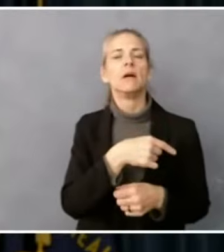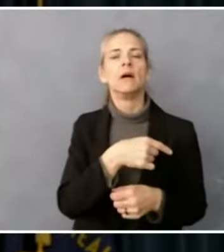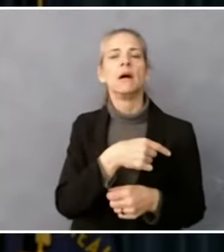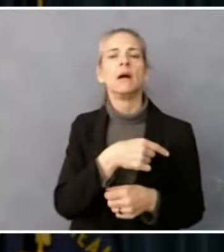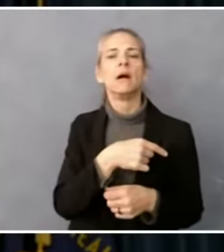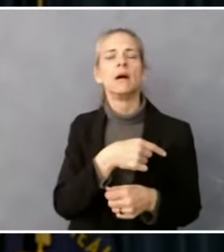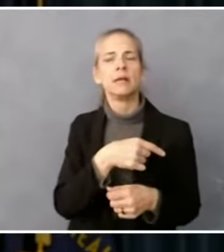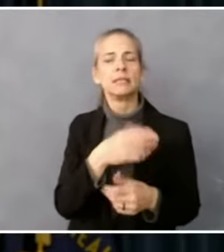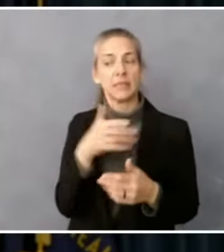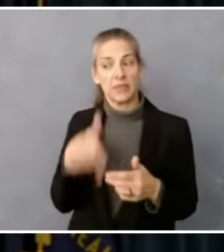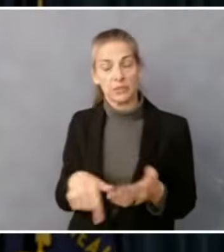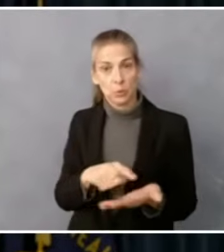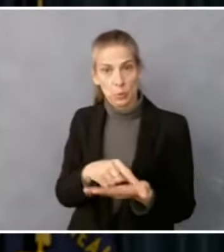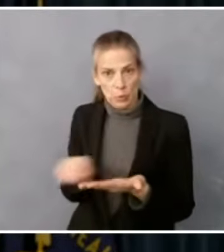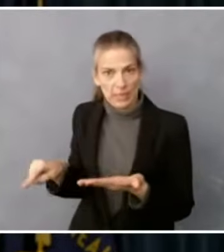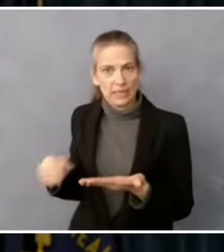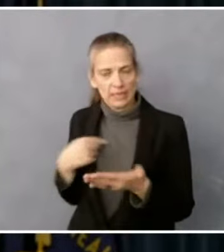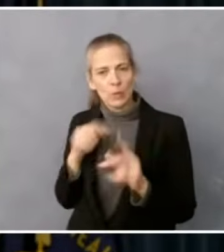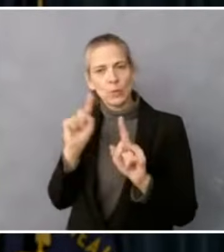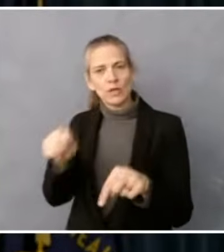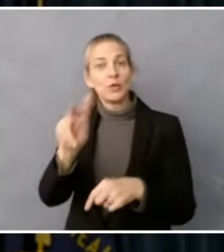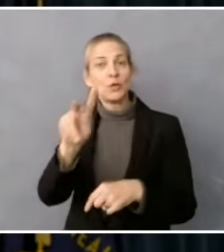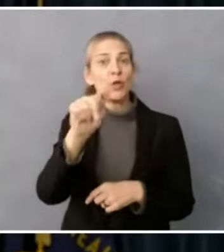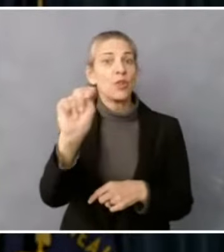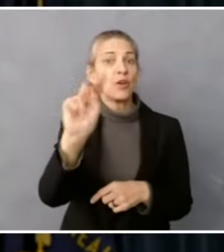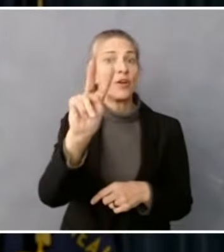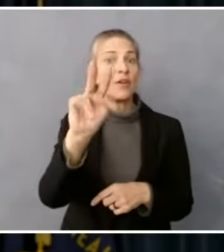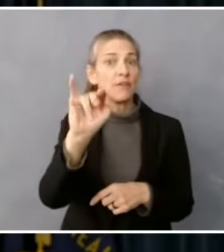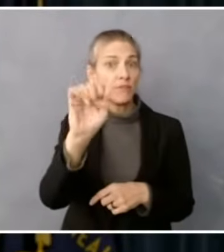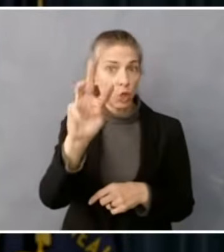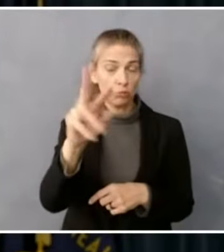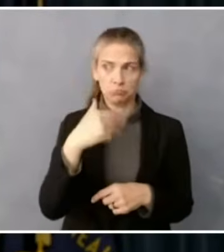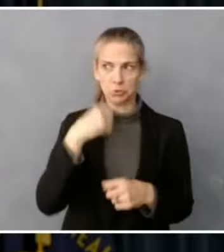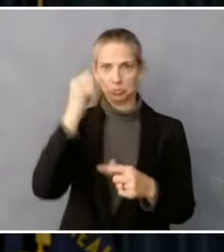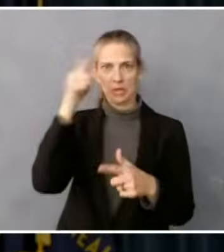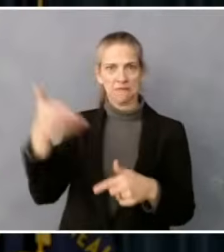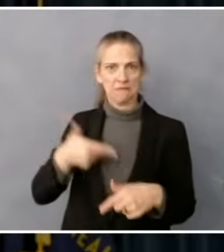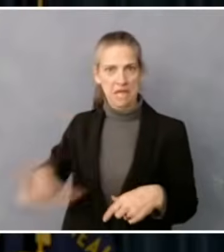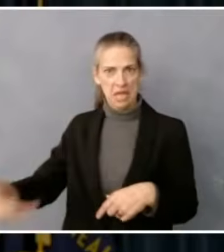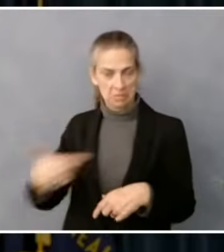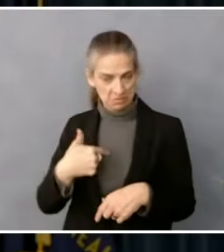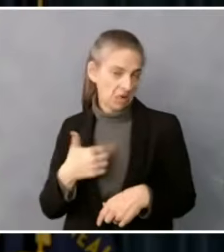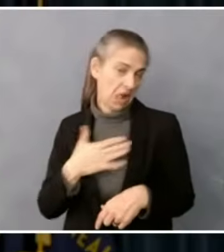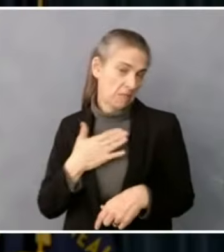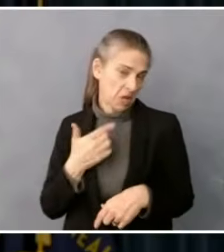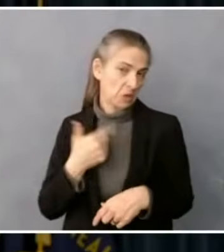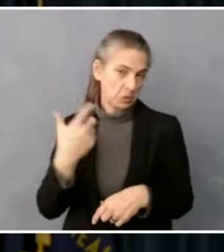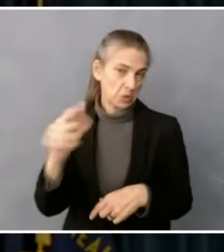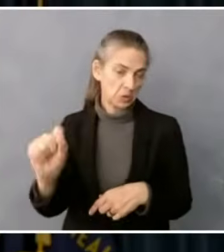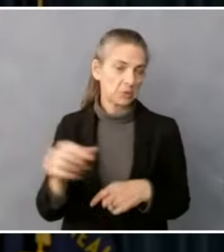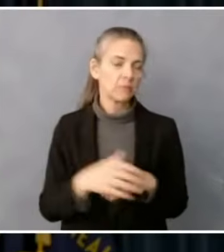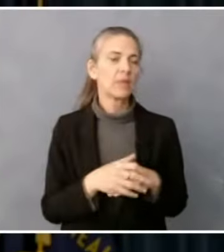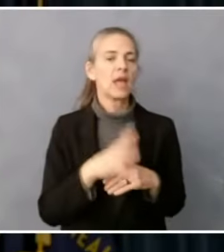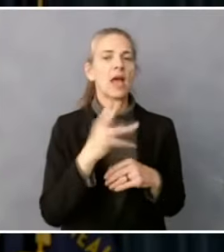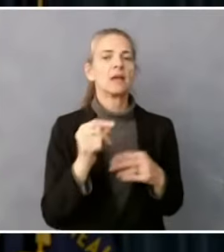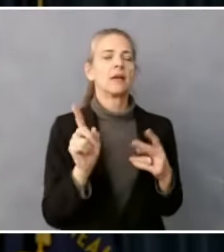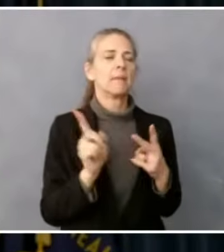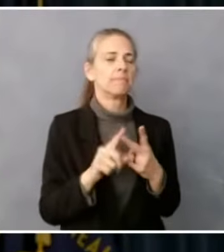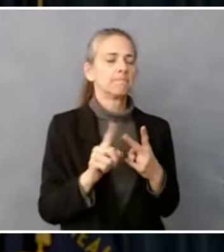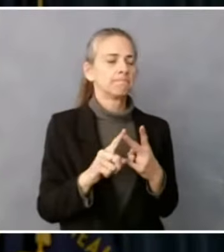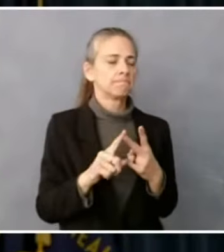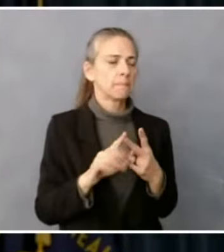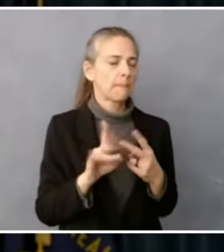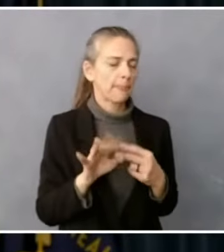this week on The View. I was surprised to get that invitation, but I was happy to go on, as well as